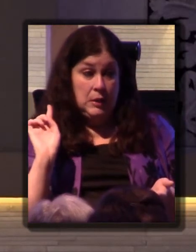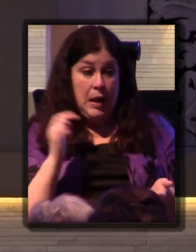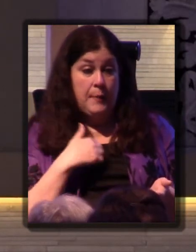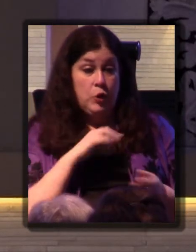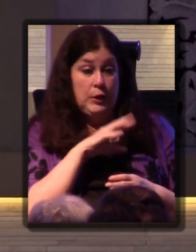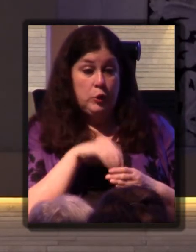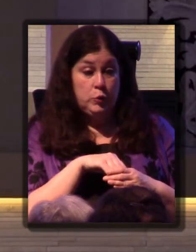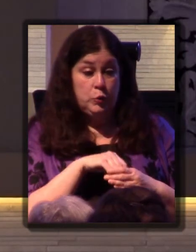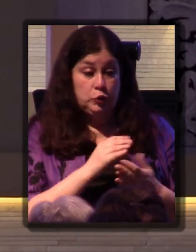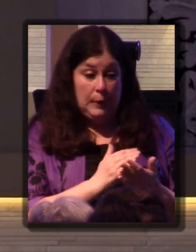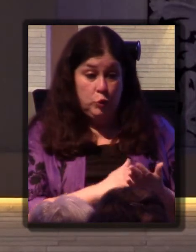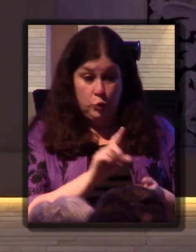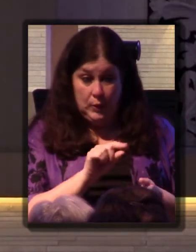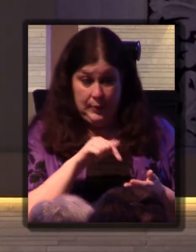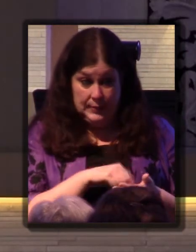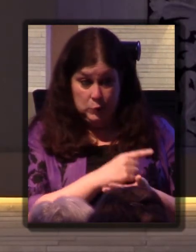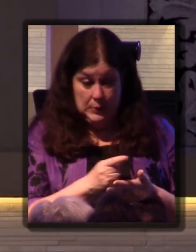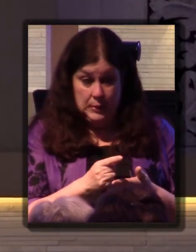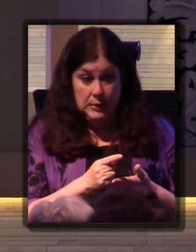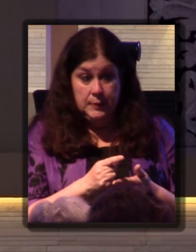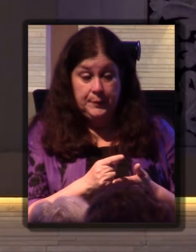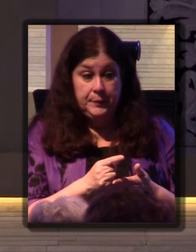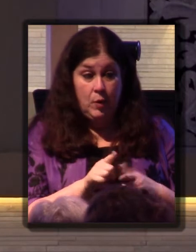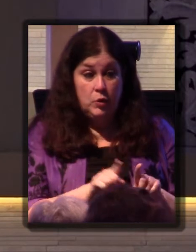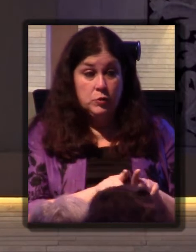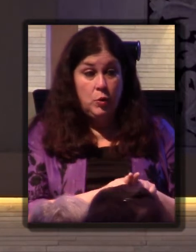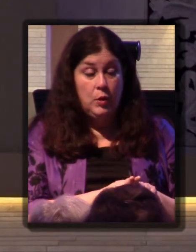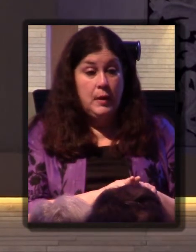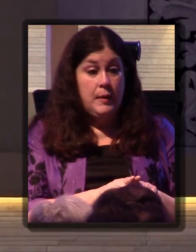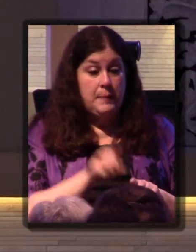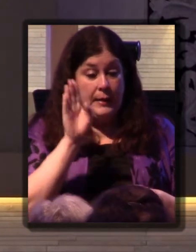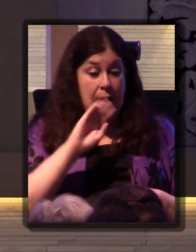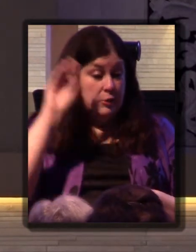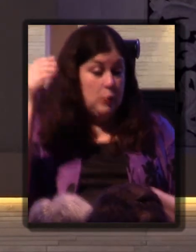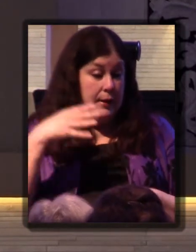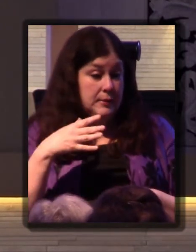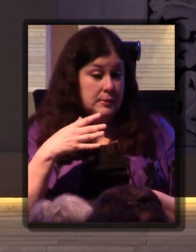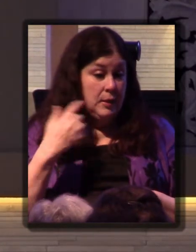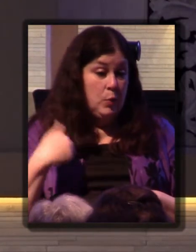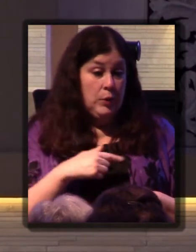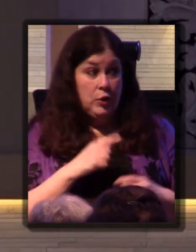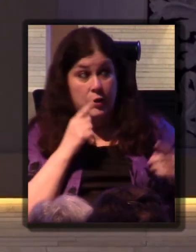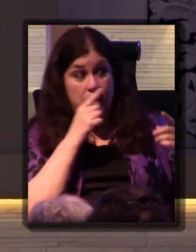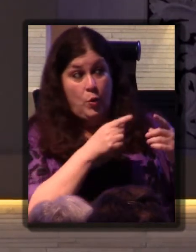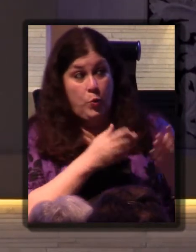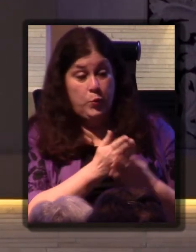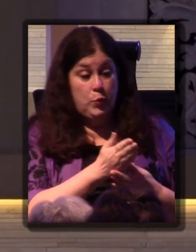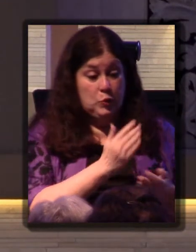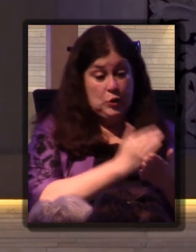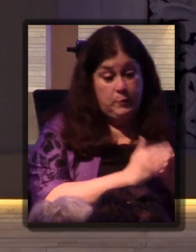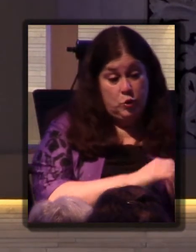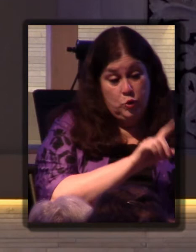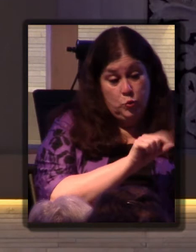message, I'm going to include chapter 20 in this week's message. So, by the grace of God, we are going to aim to